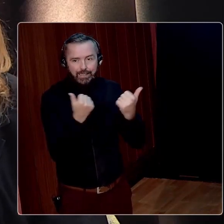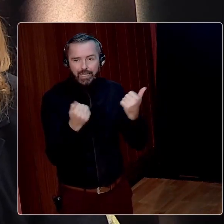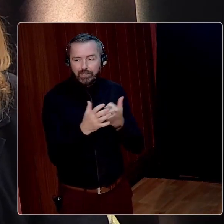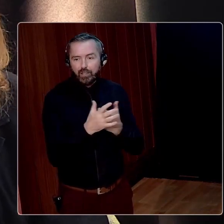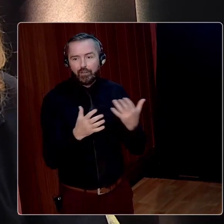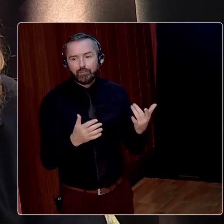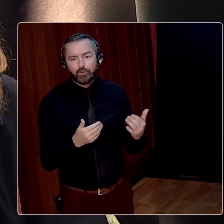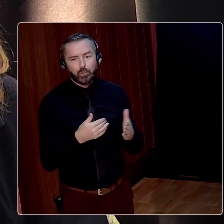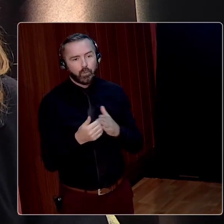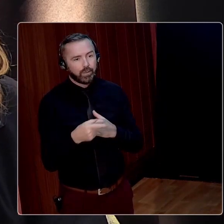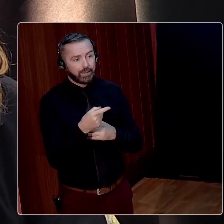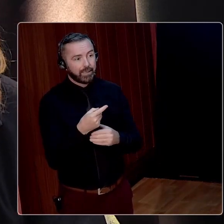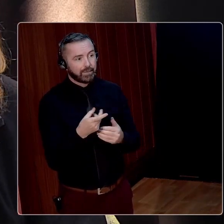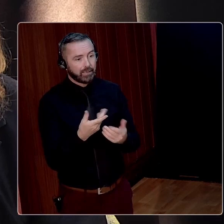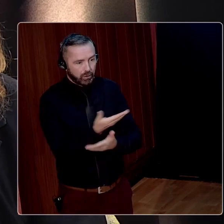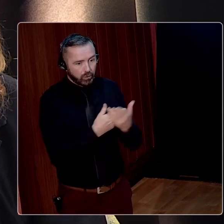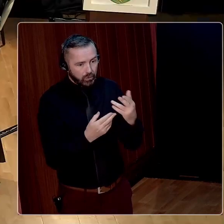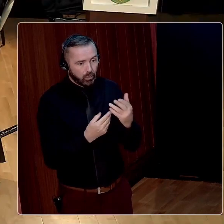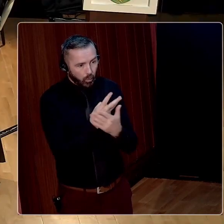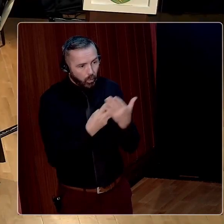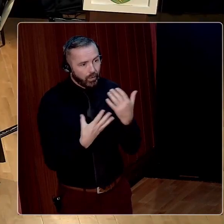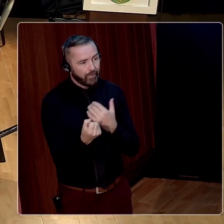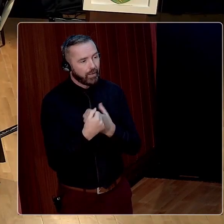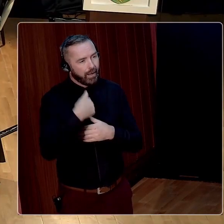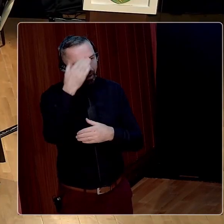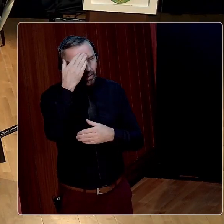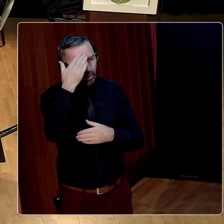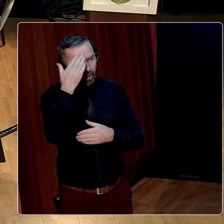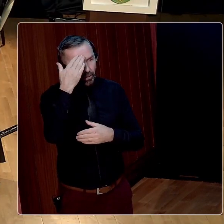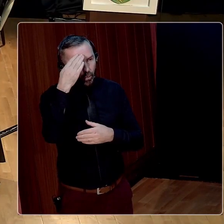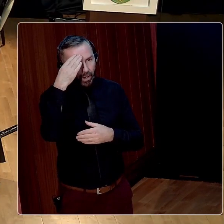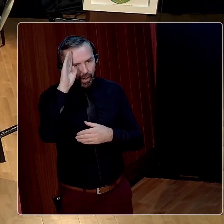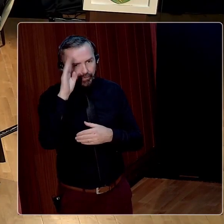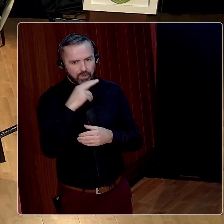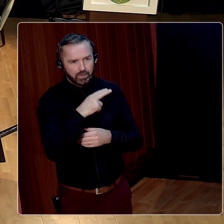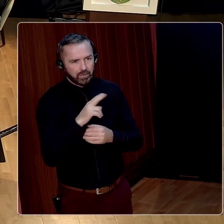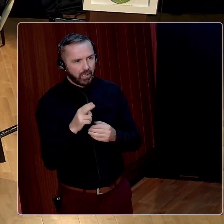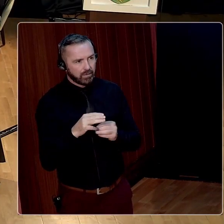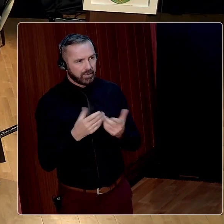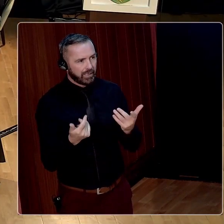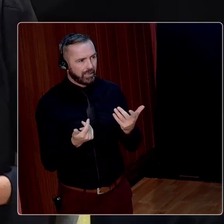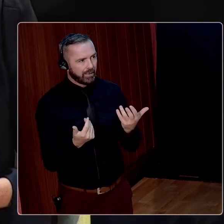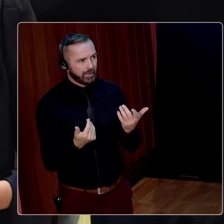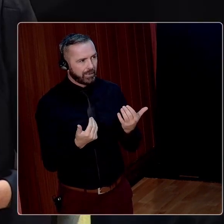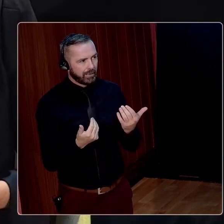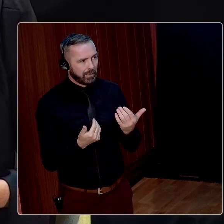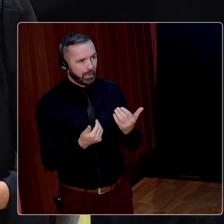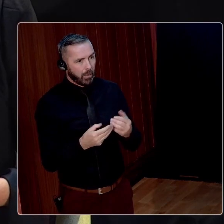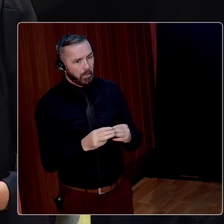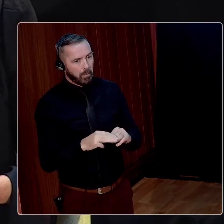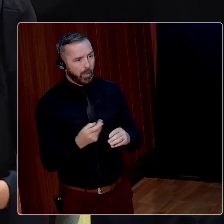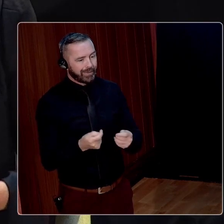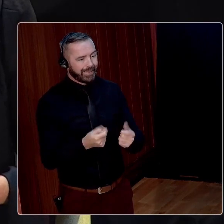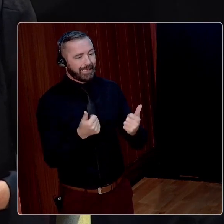of that this is a worldwide discussion. I know always that Irish is not always the most easy subject to deal